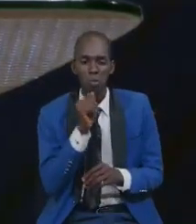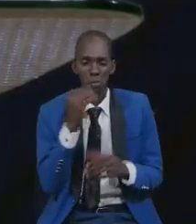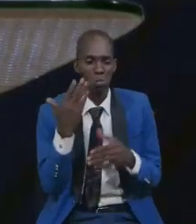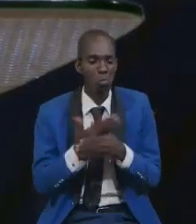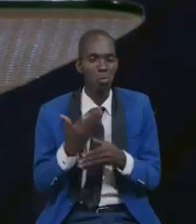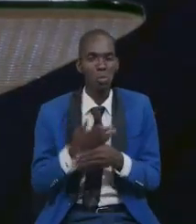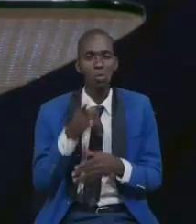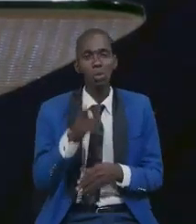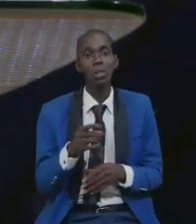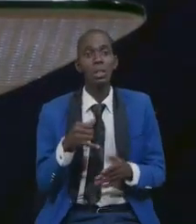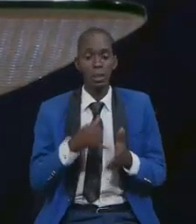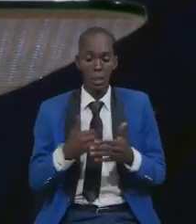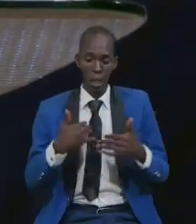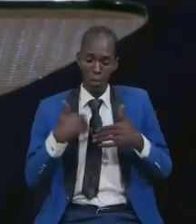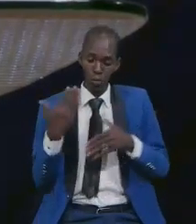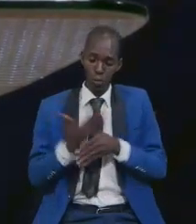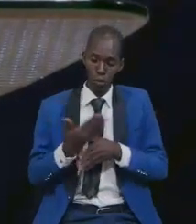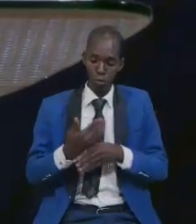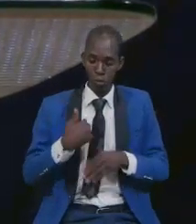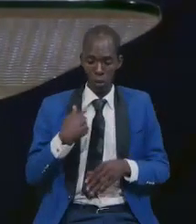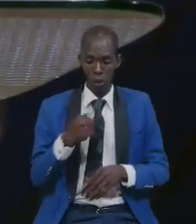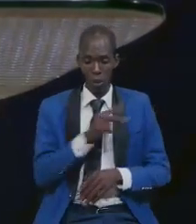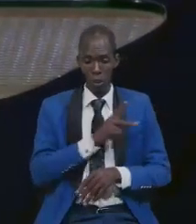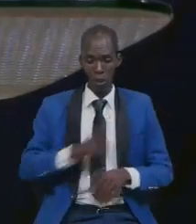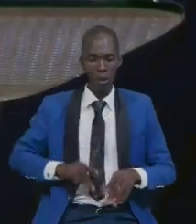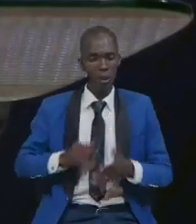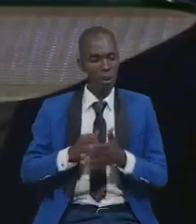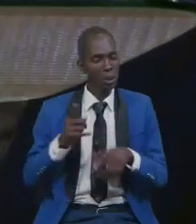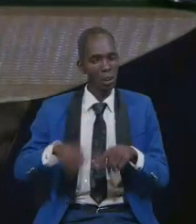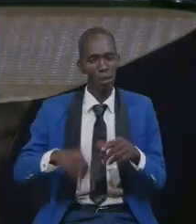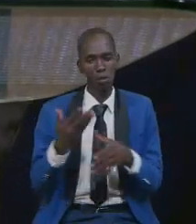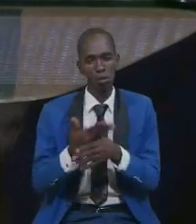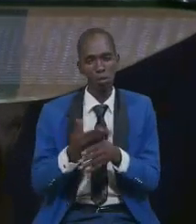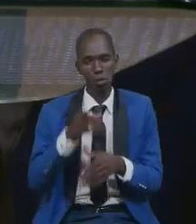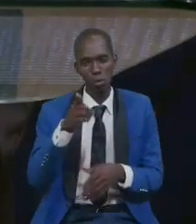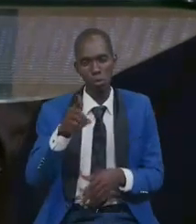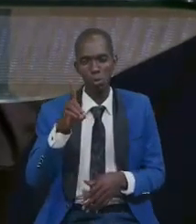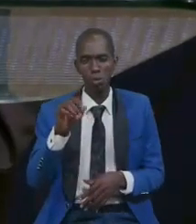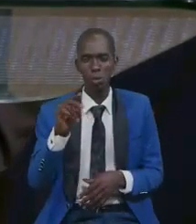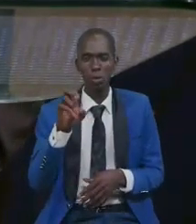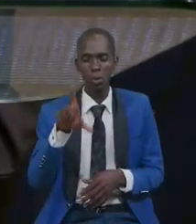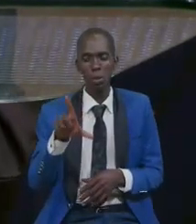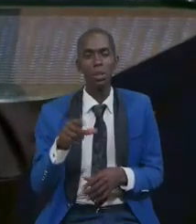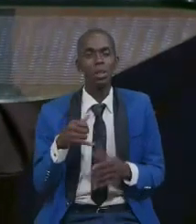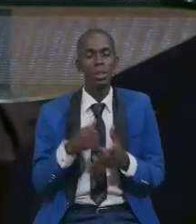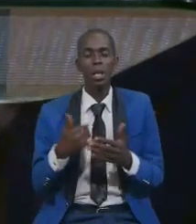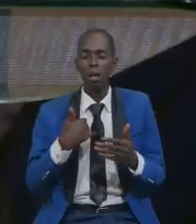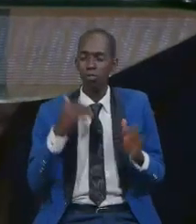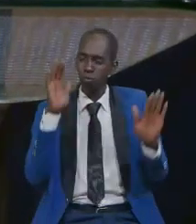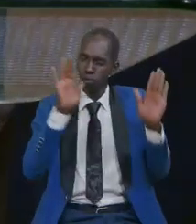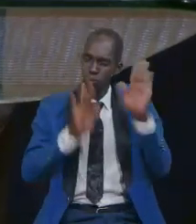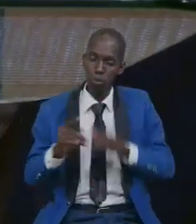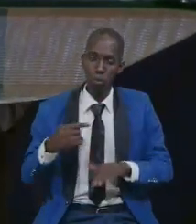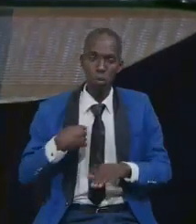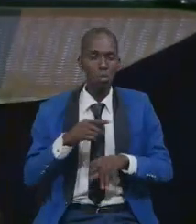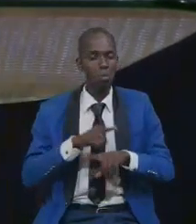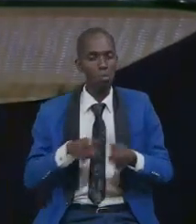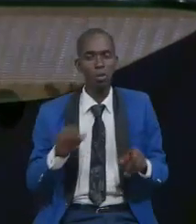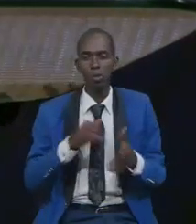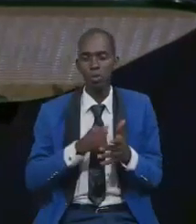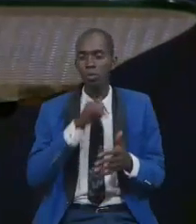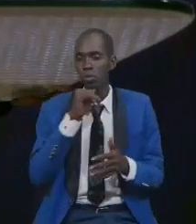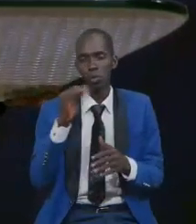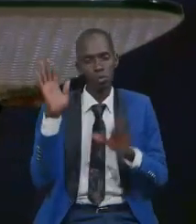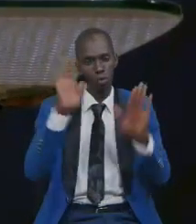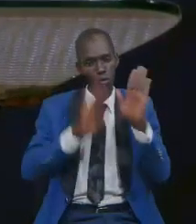has troubled me, it will not trouble you. It has tormented and tortured me, but I know it will not torment or torture